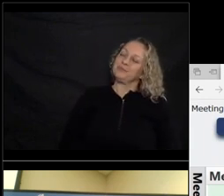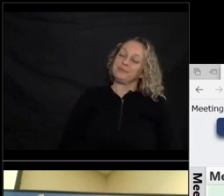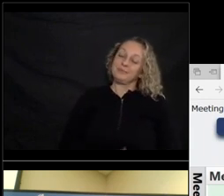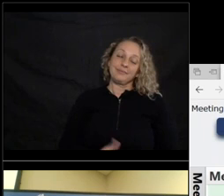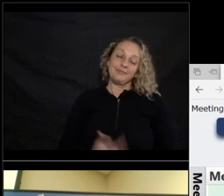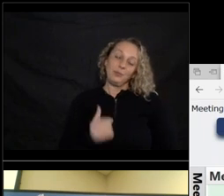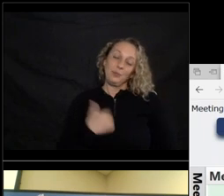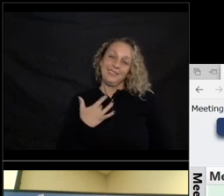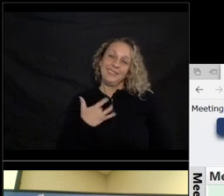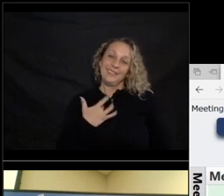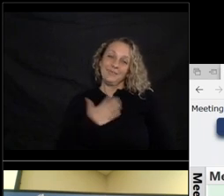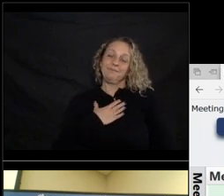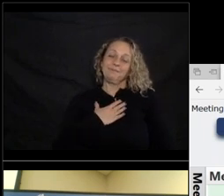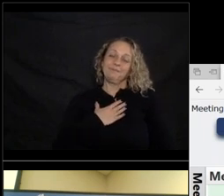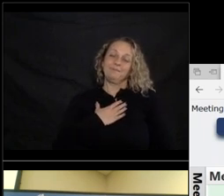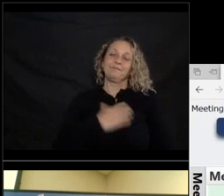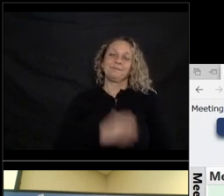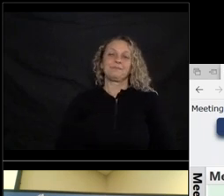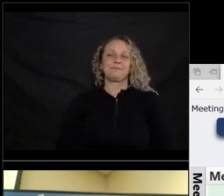excited. We're excited.